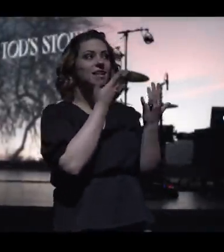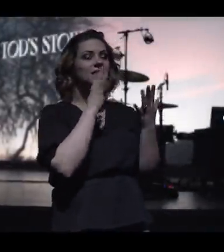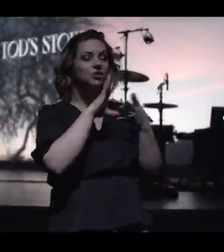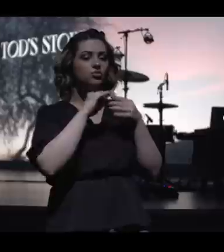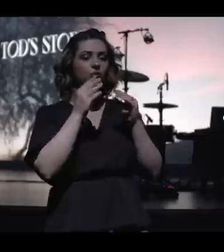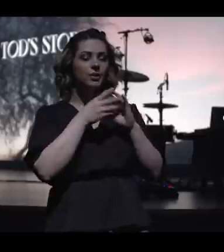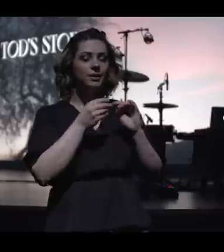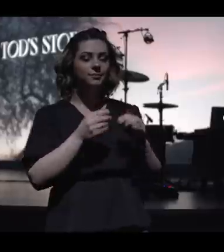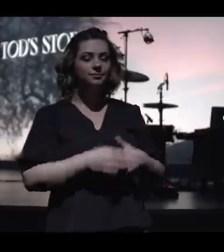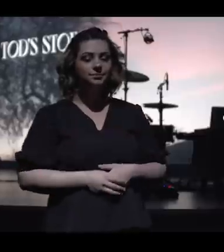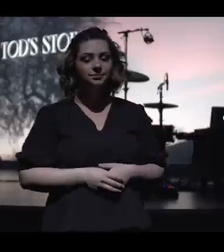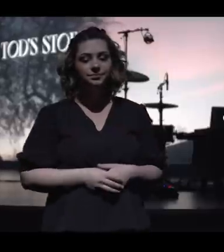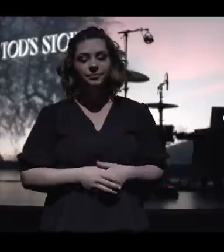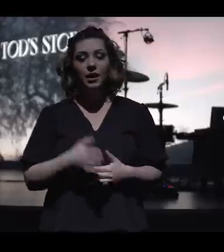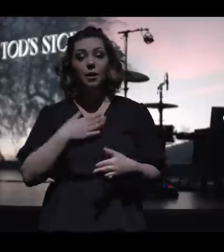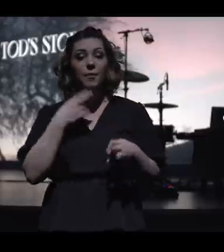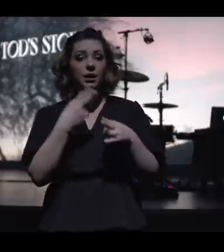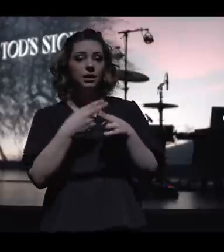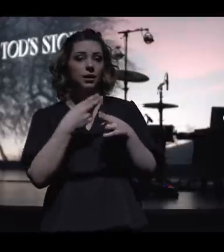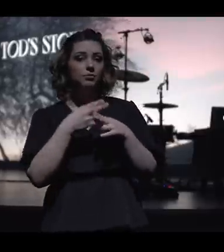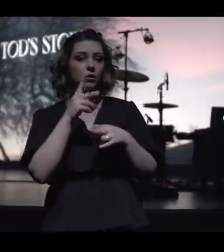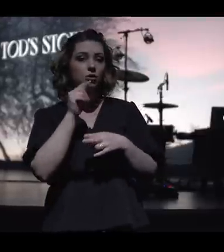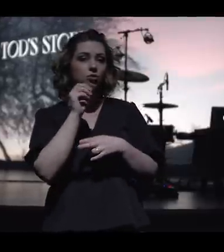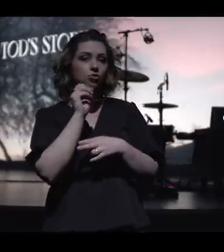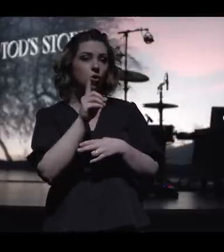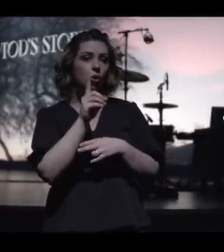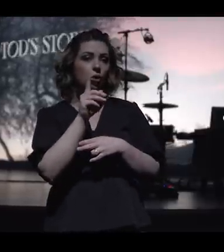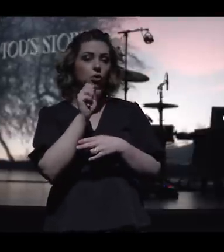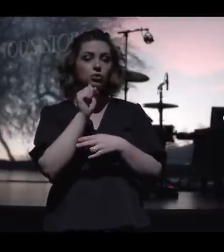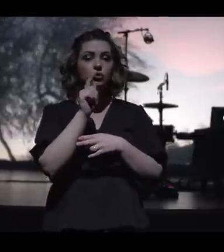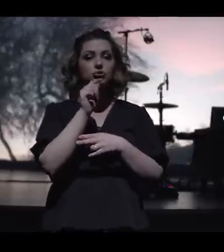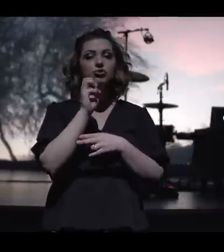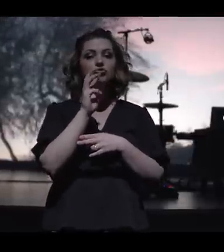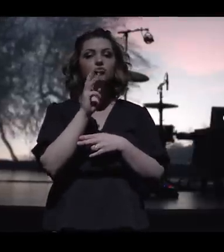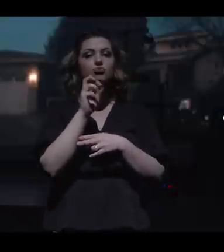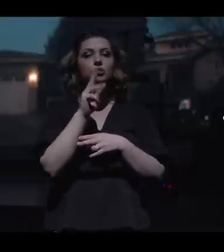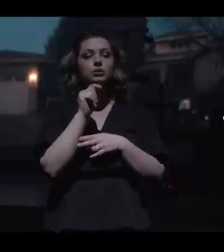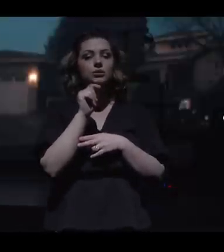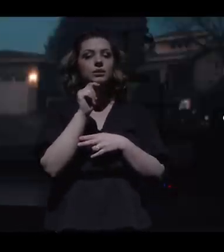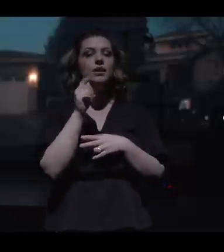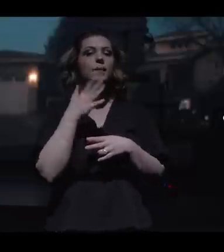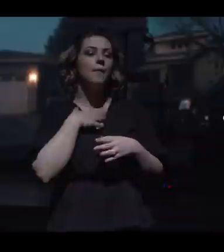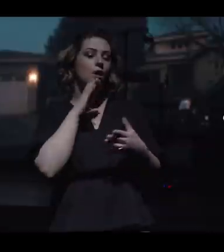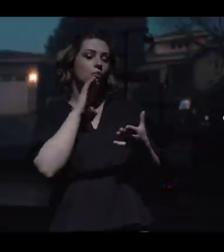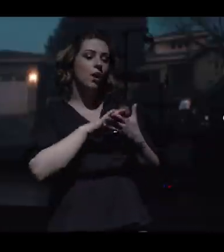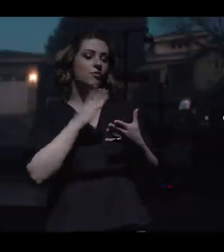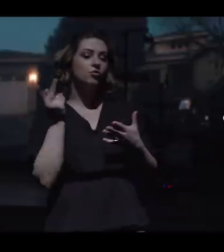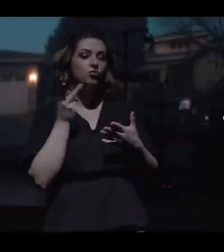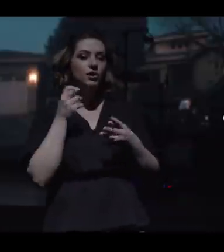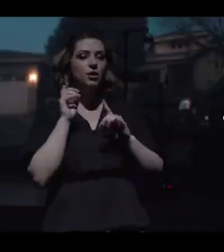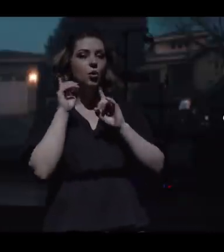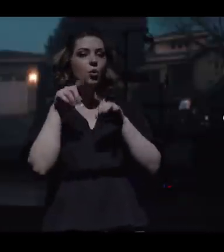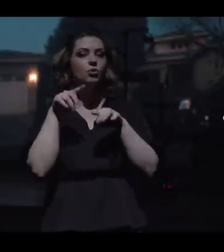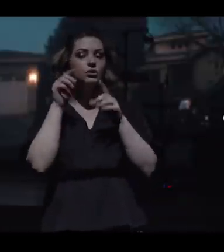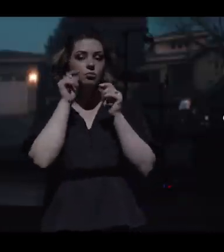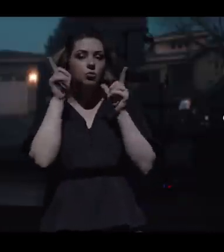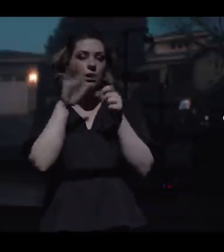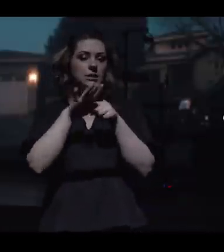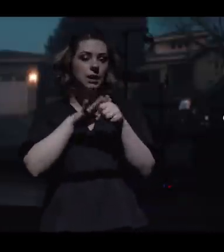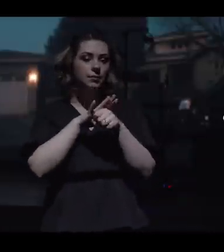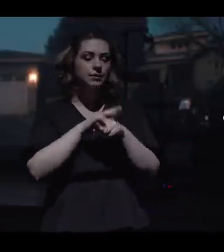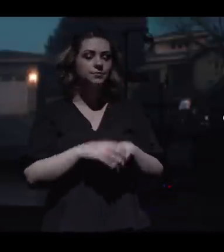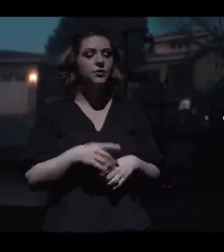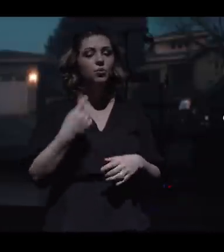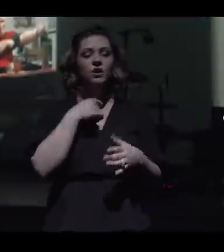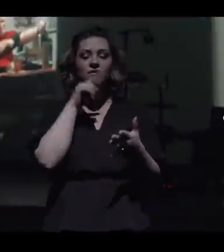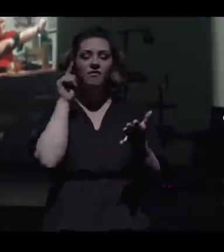My name is Todd Stewart, and my wife and I, we attend CCV Surprise. We fell in love with the